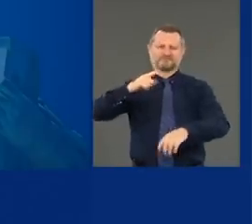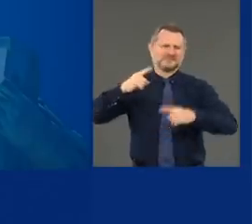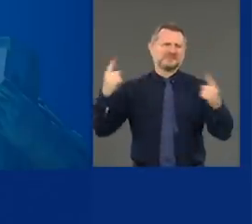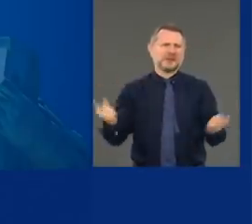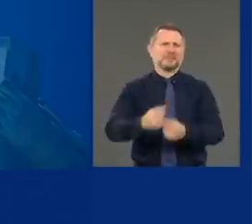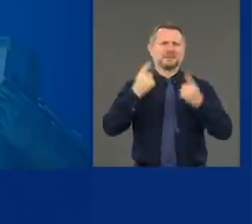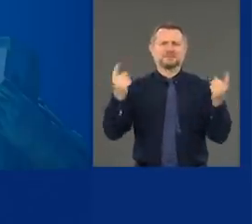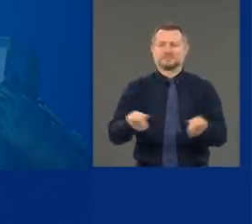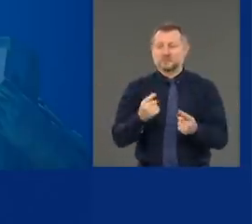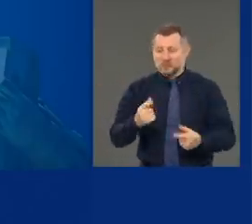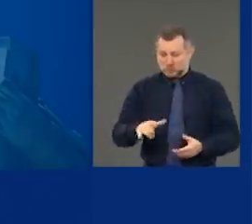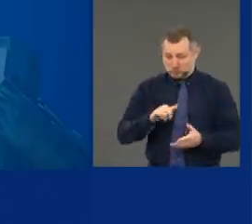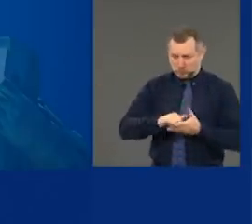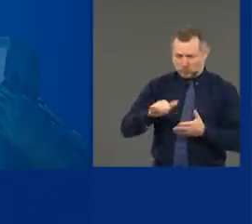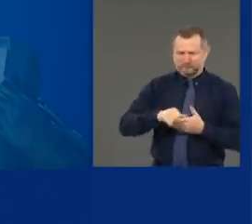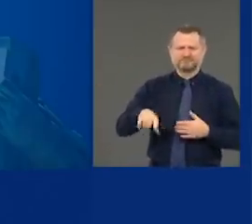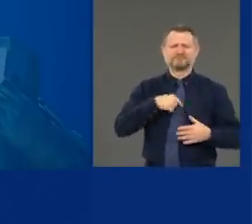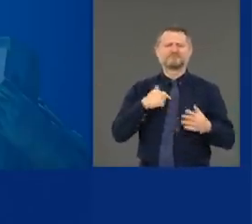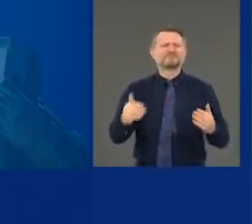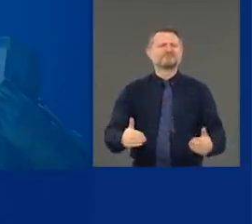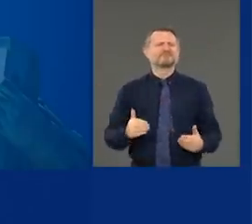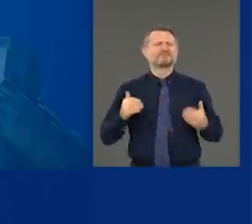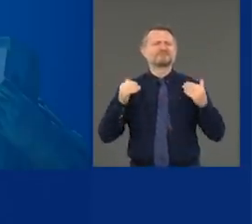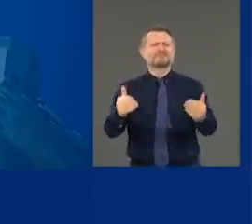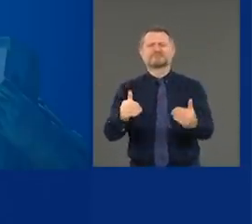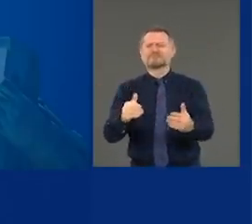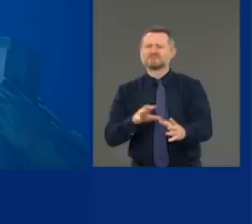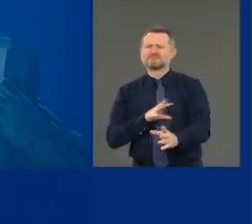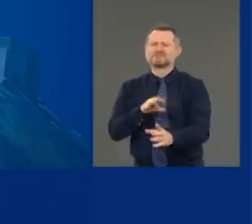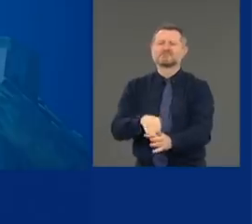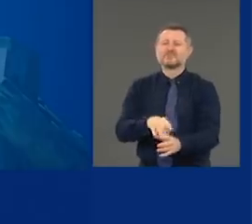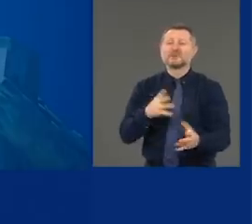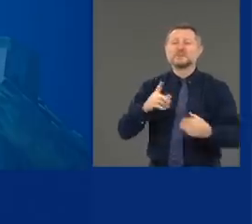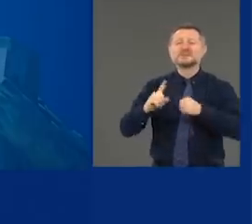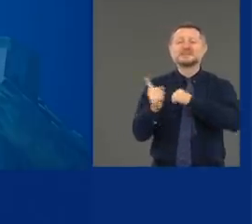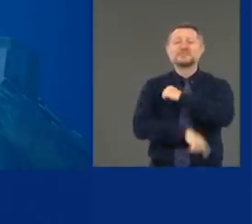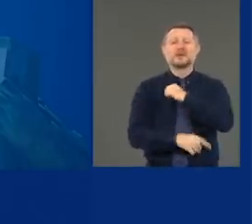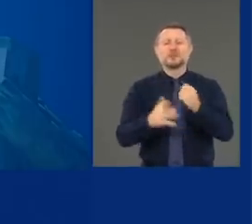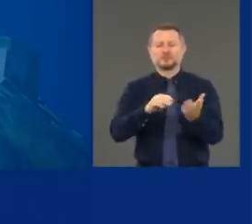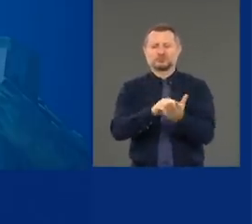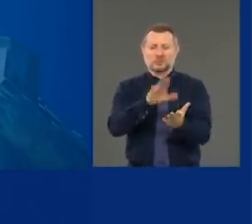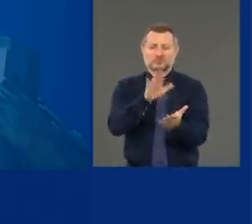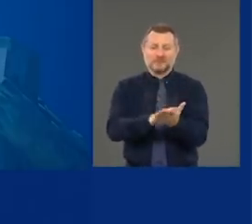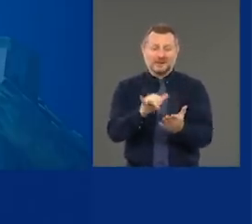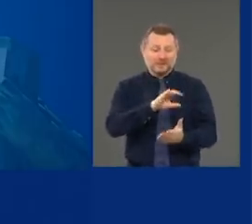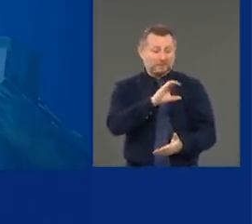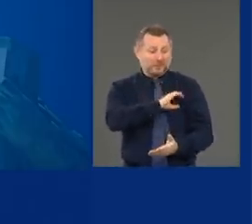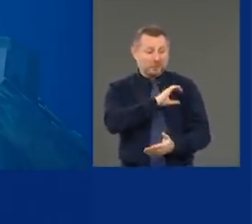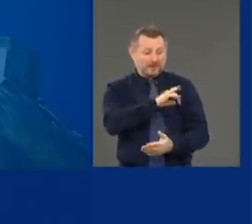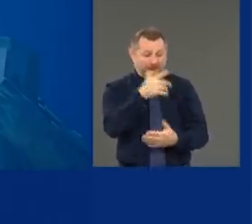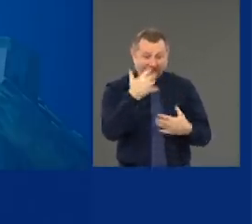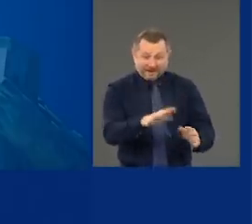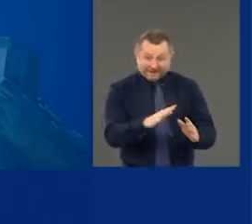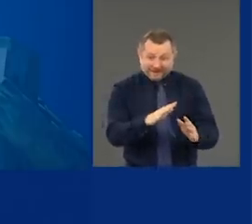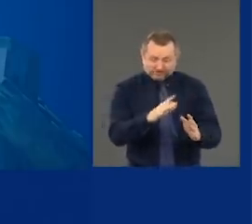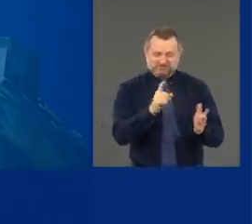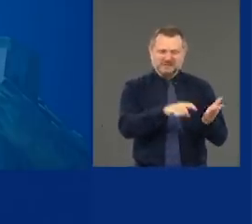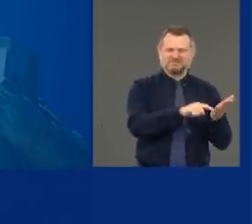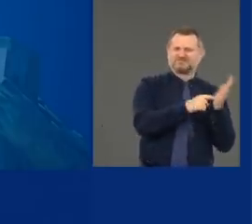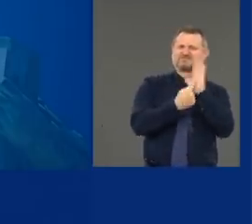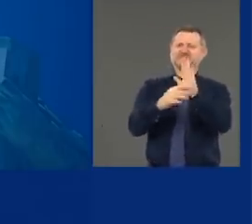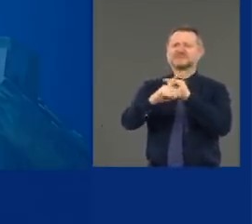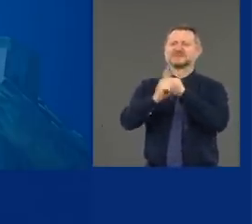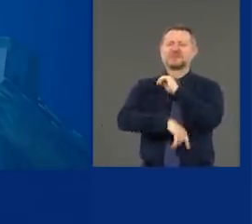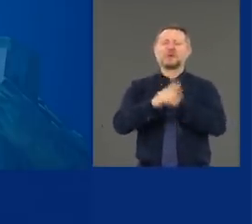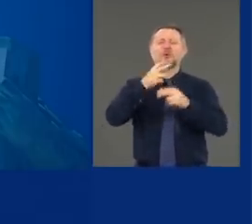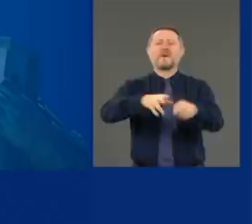of New York. Transparency of disciplinary records for police officers, what they call a repeal of 50A, which, by